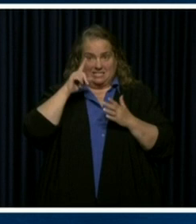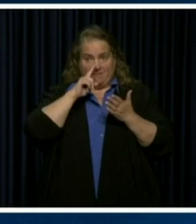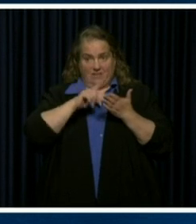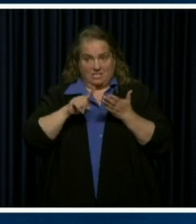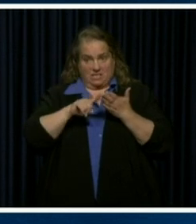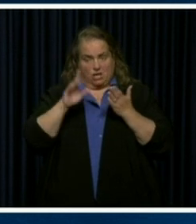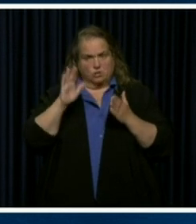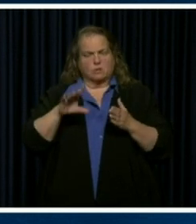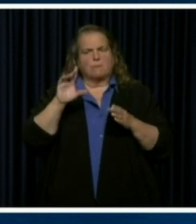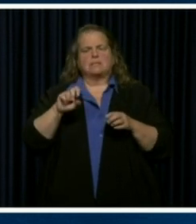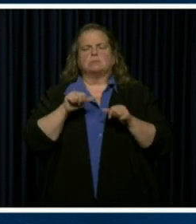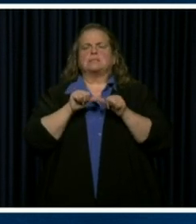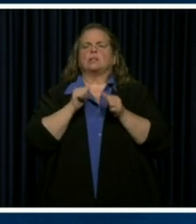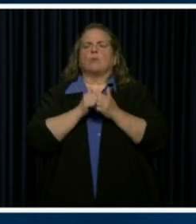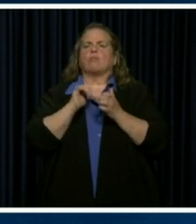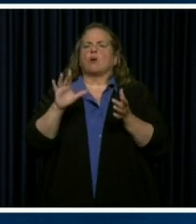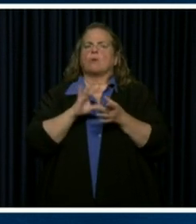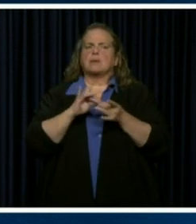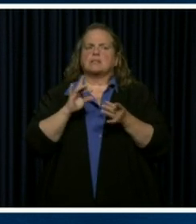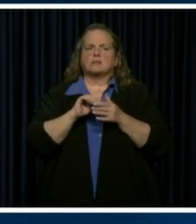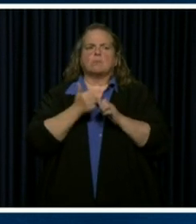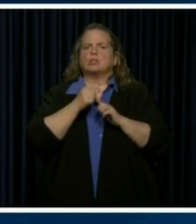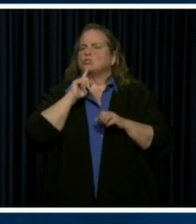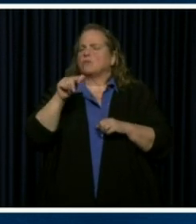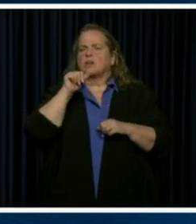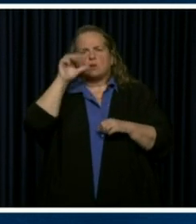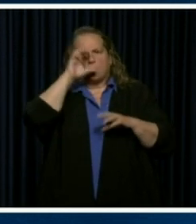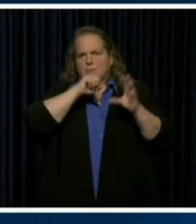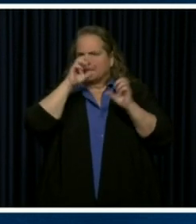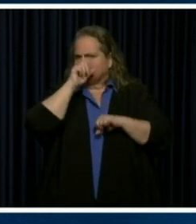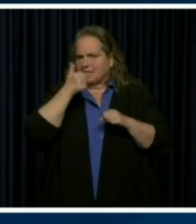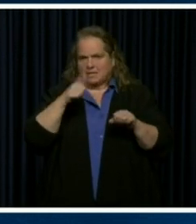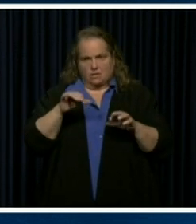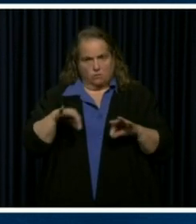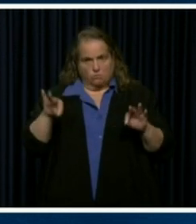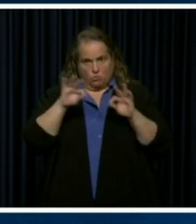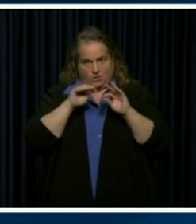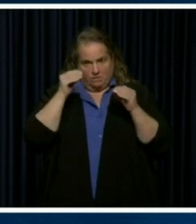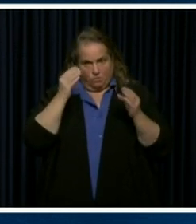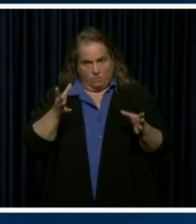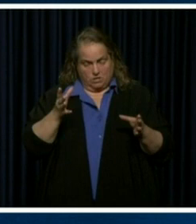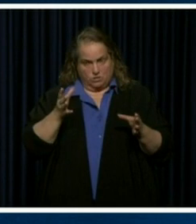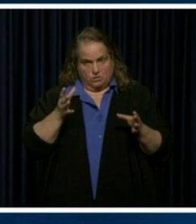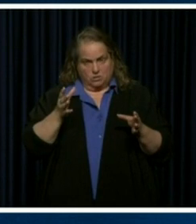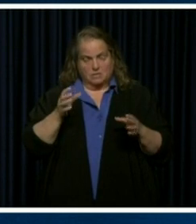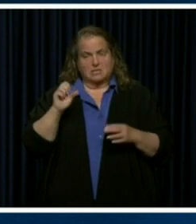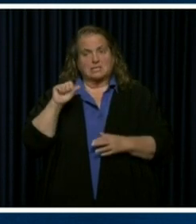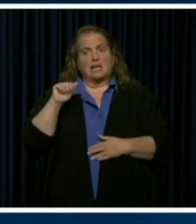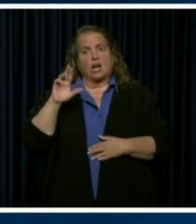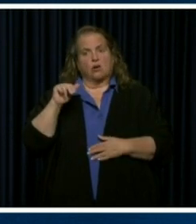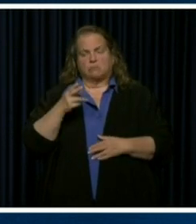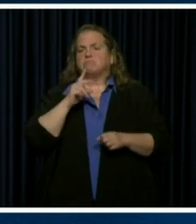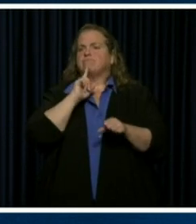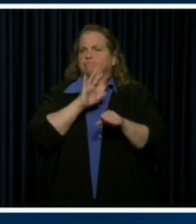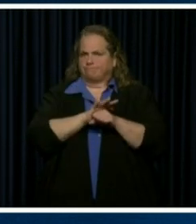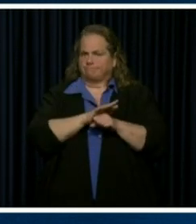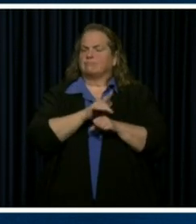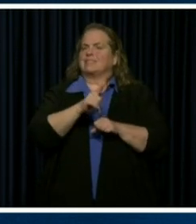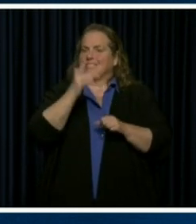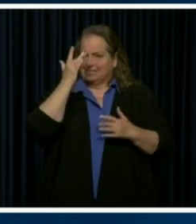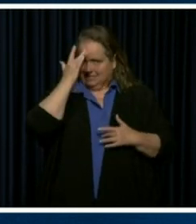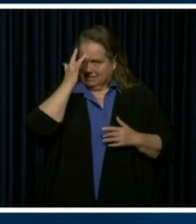consistent with their messaging and make sure they do not miss any important information. Sarah confirms Bobby's